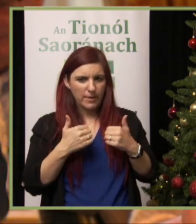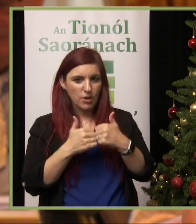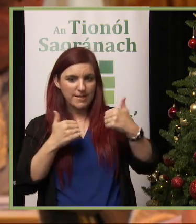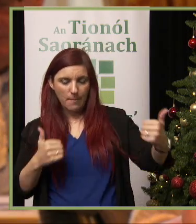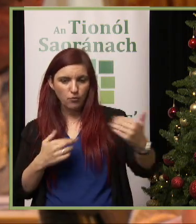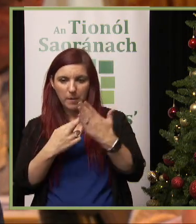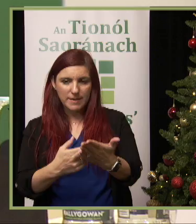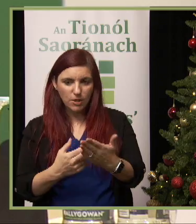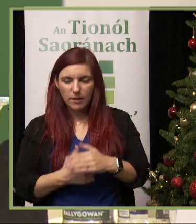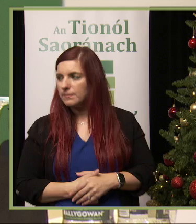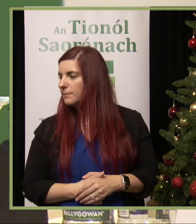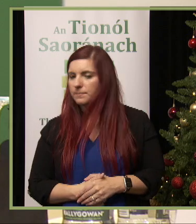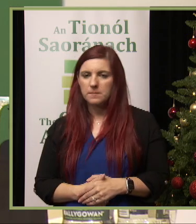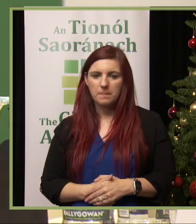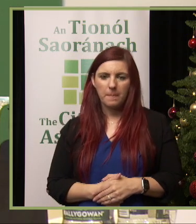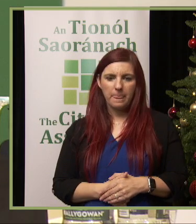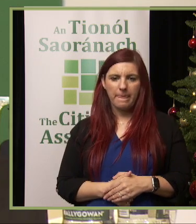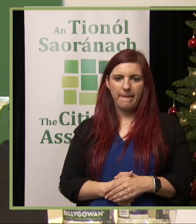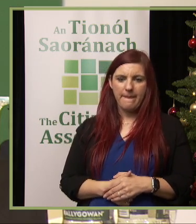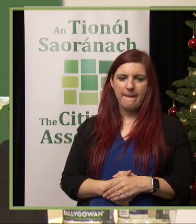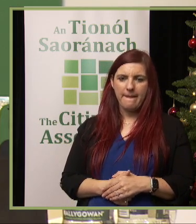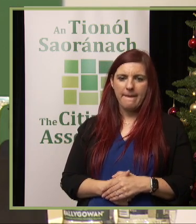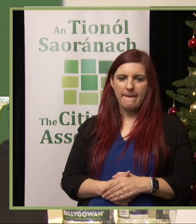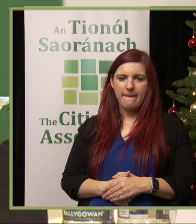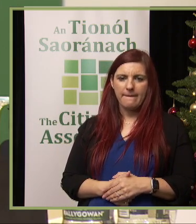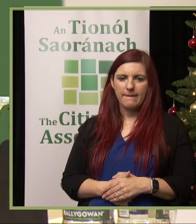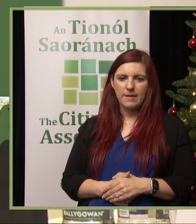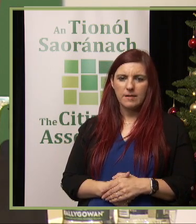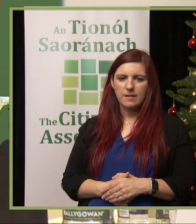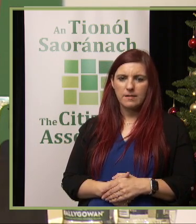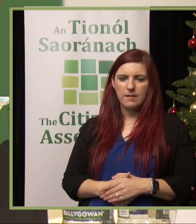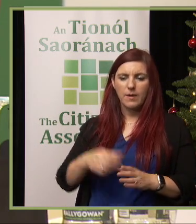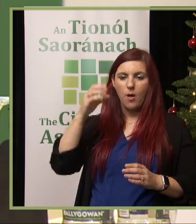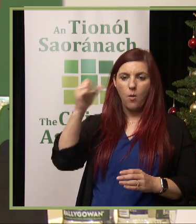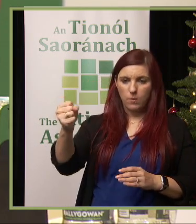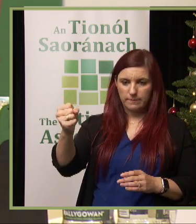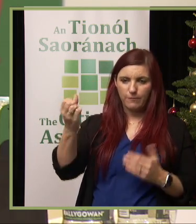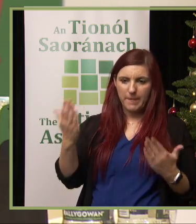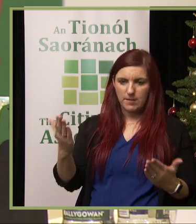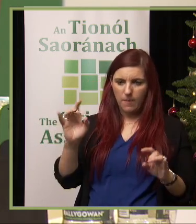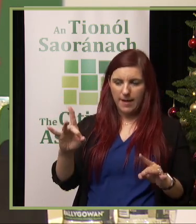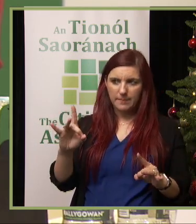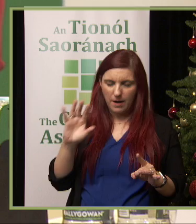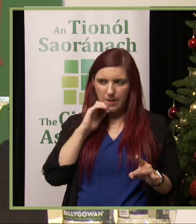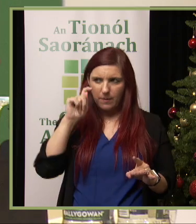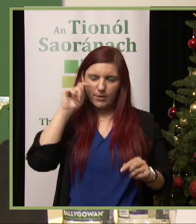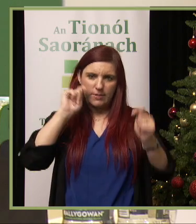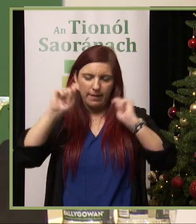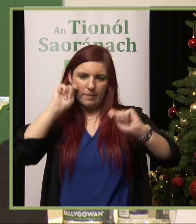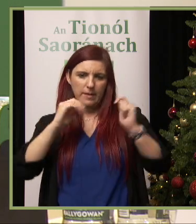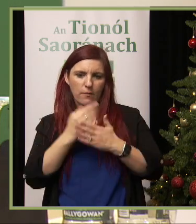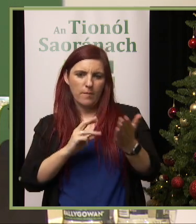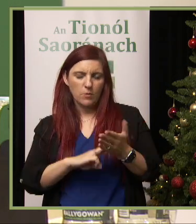recommendation. Okay, I think I'm just going to break from this now because we might need to just all think about it for a couple of